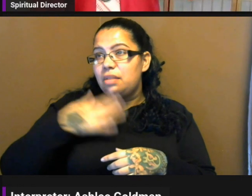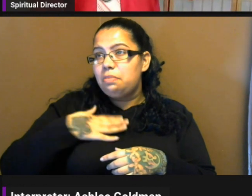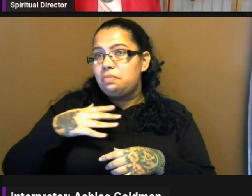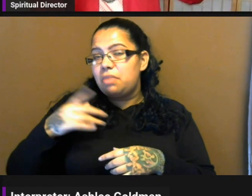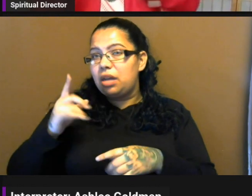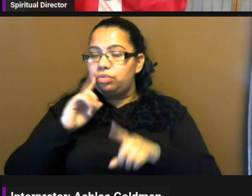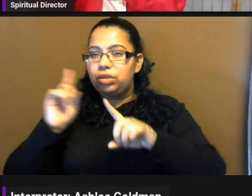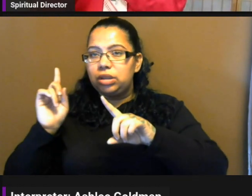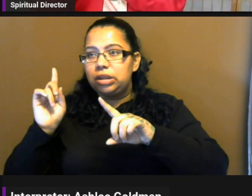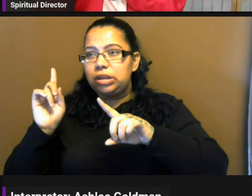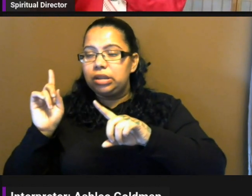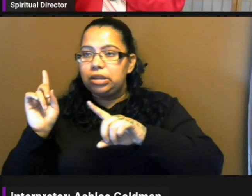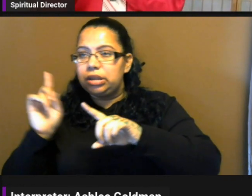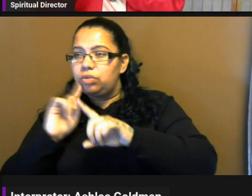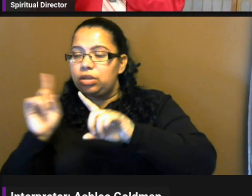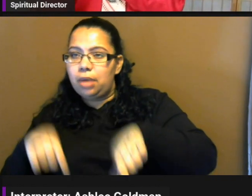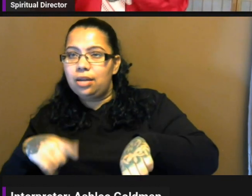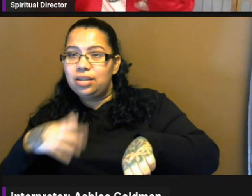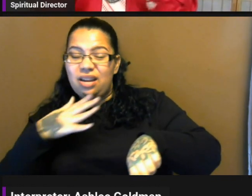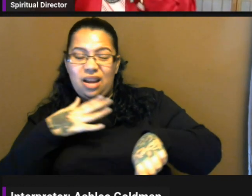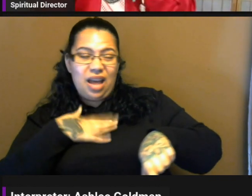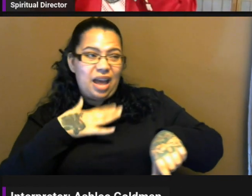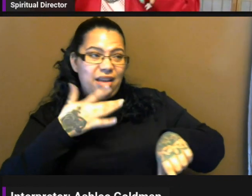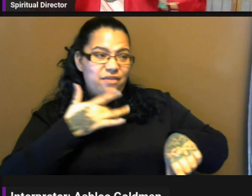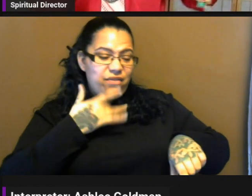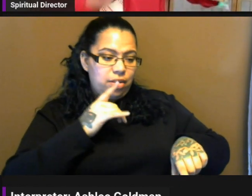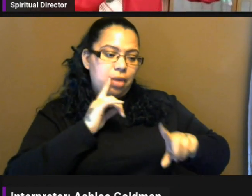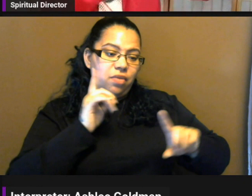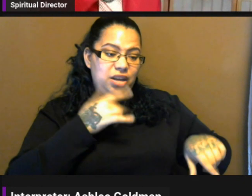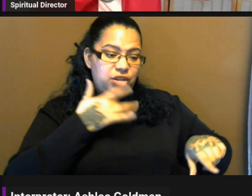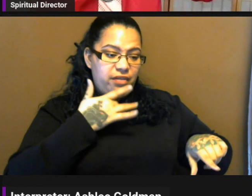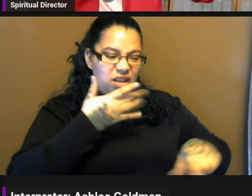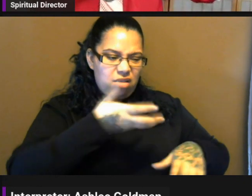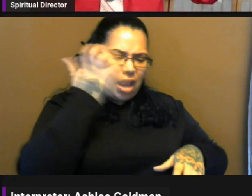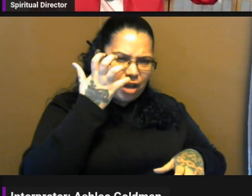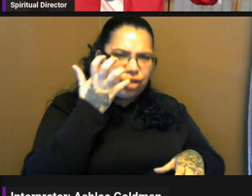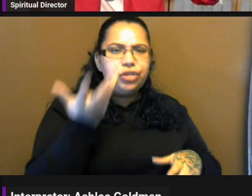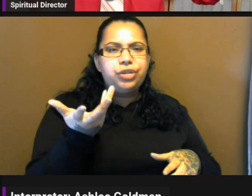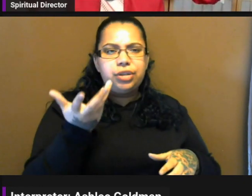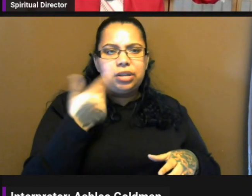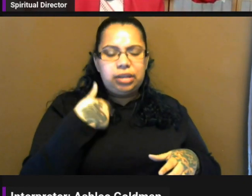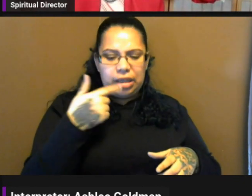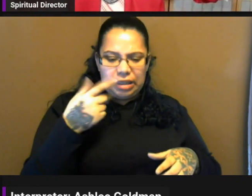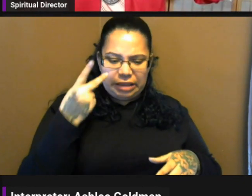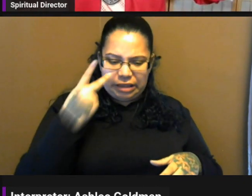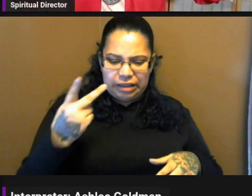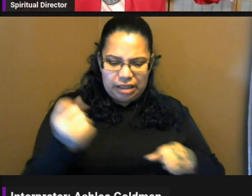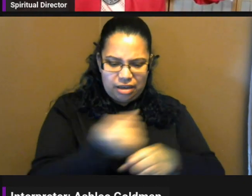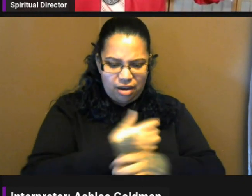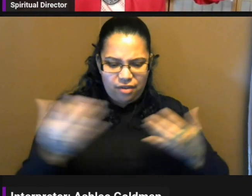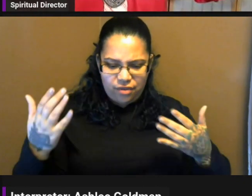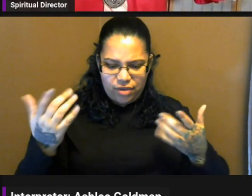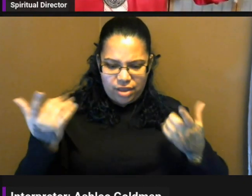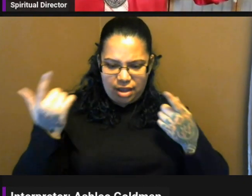my reaction was anger. And now that I know, I can see the whole thing playing out in front of me, like watching